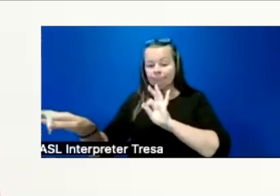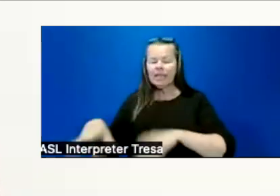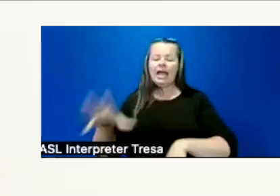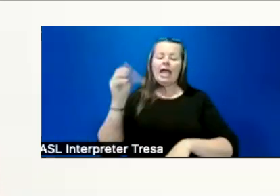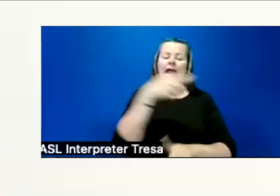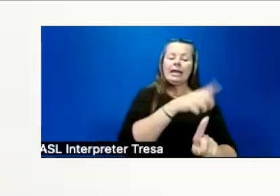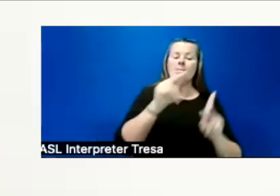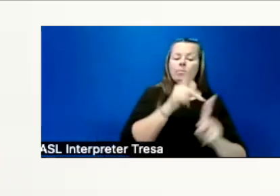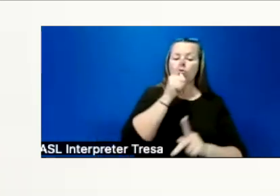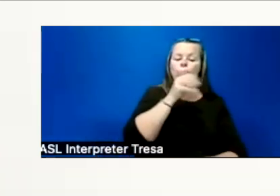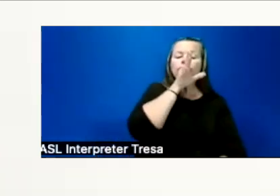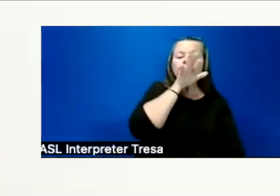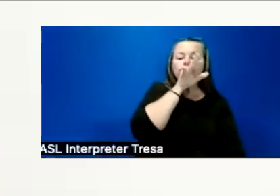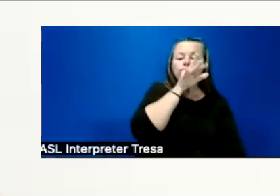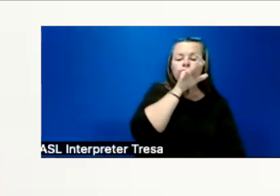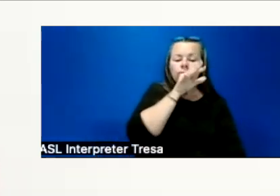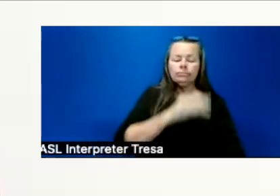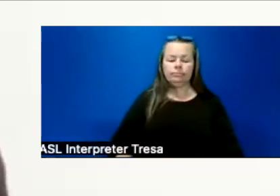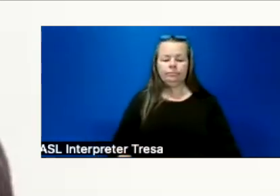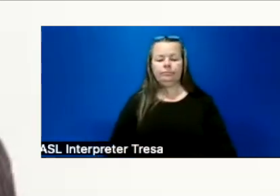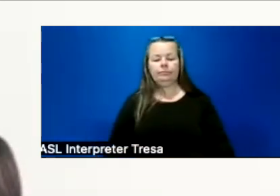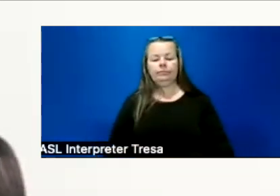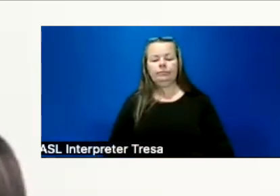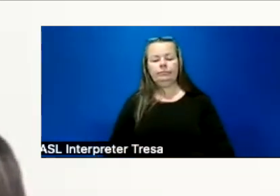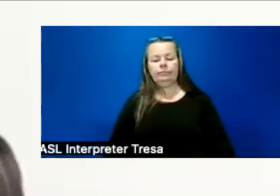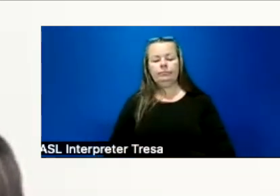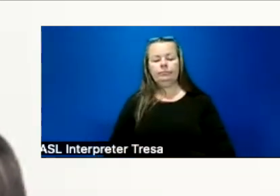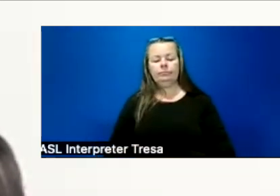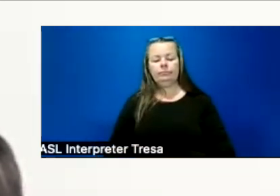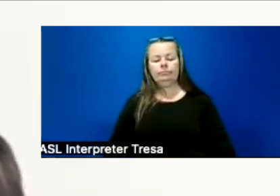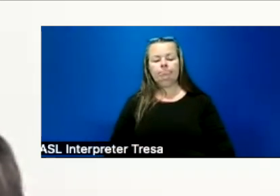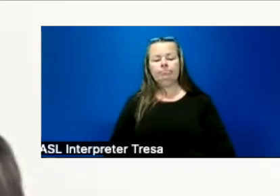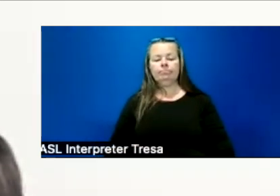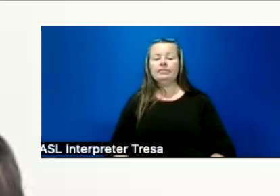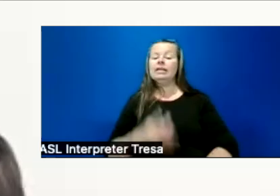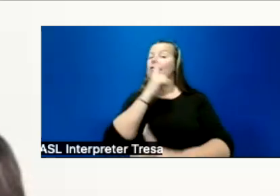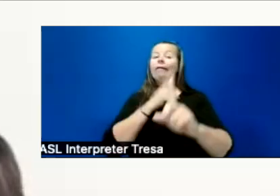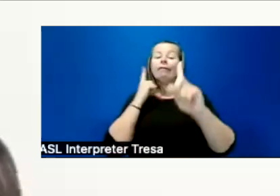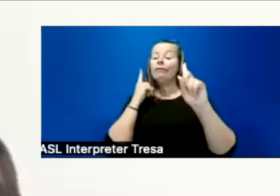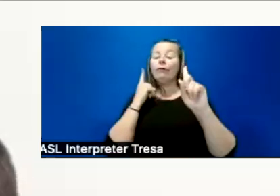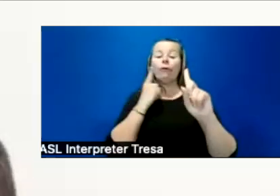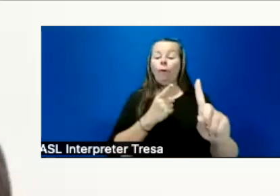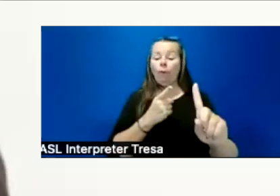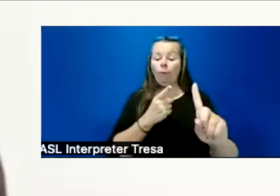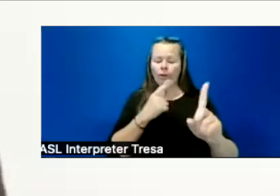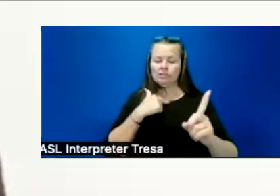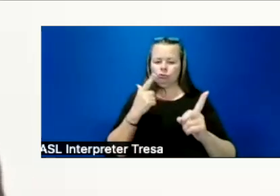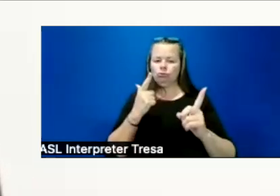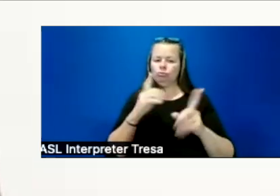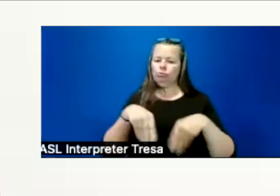their spoken languages. And the aim, most of it, is just to provide some kind of inclusion and